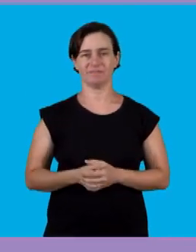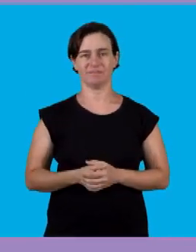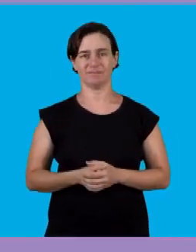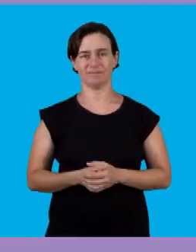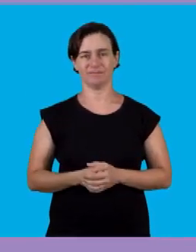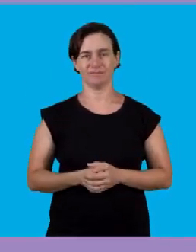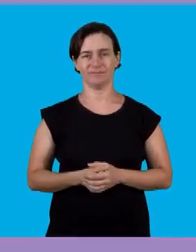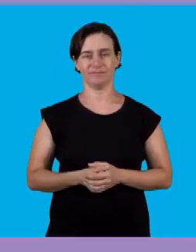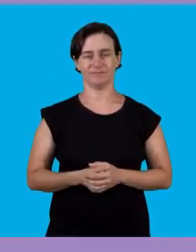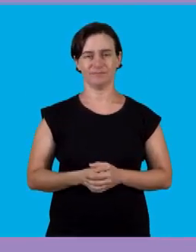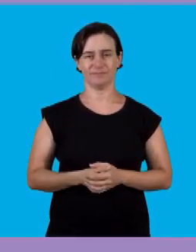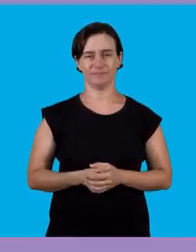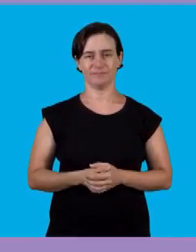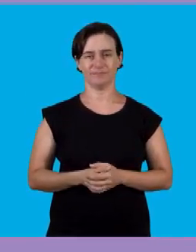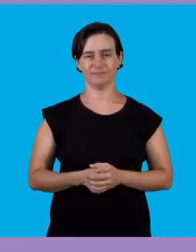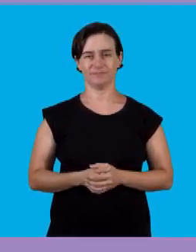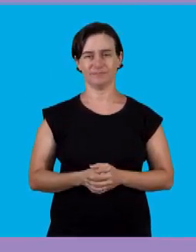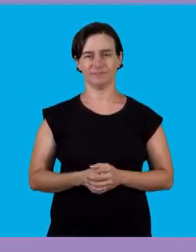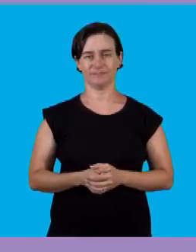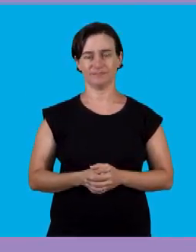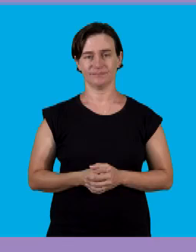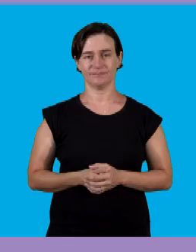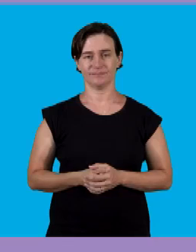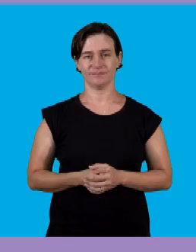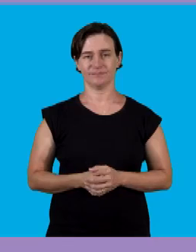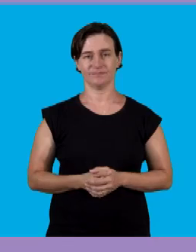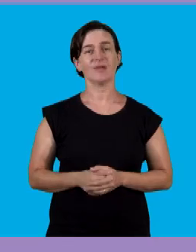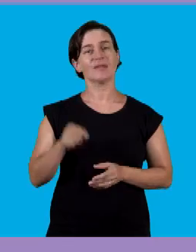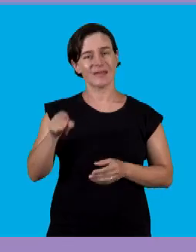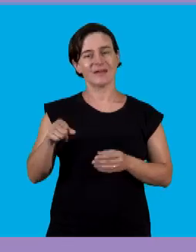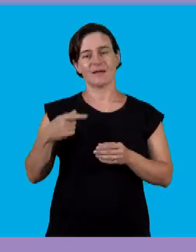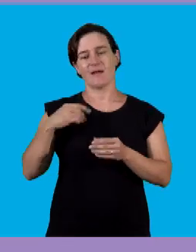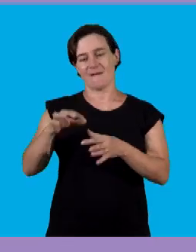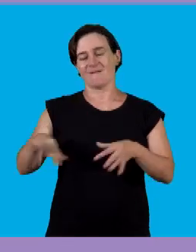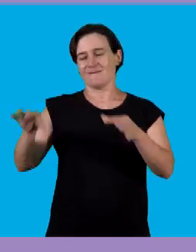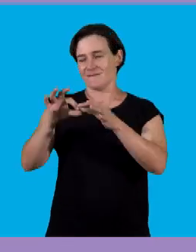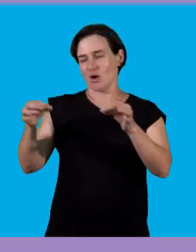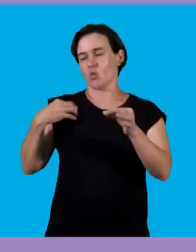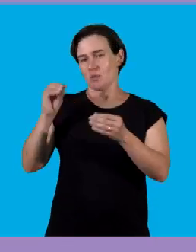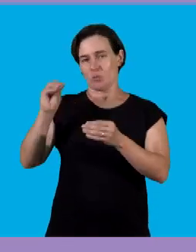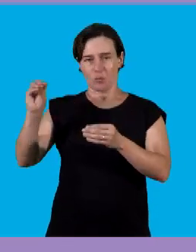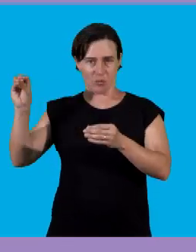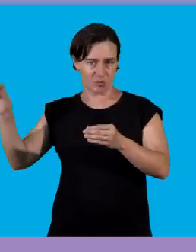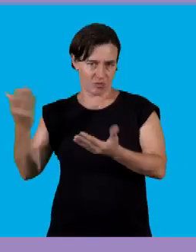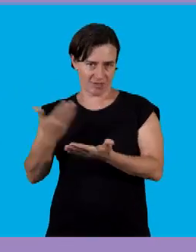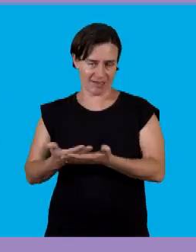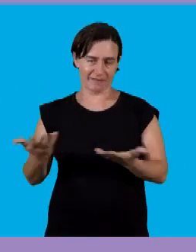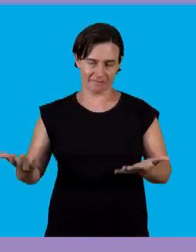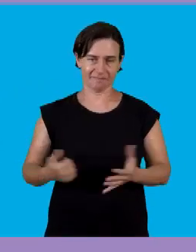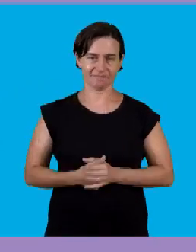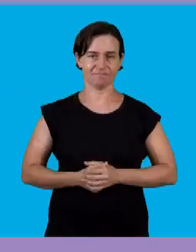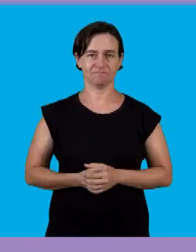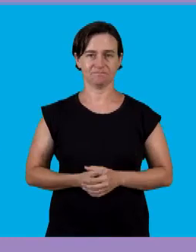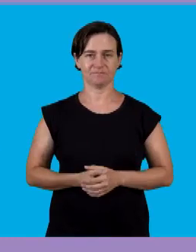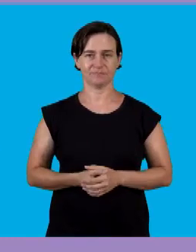got an answer of 79. So those are the values that were missing in our table.